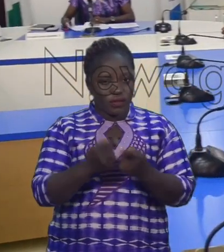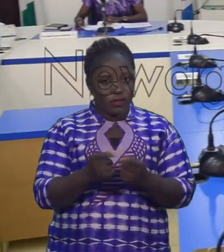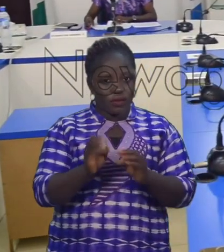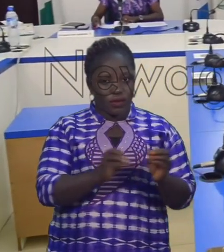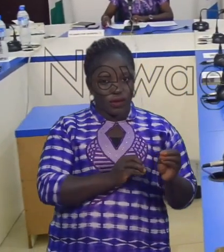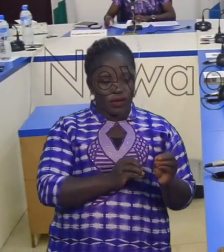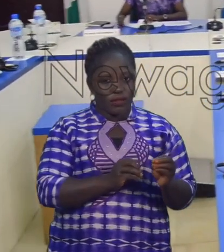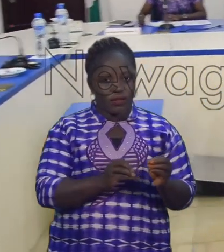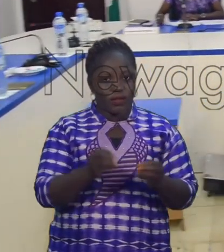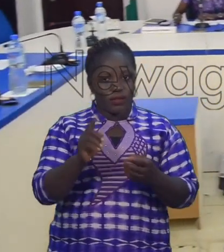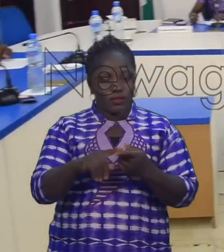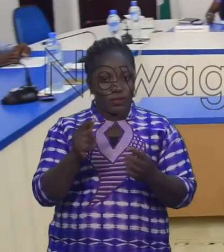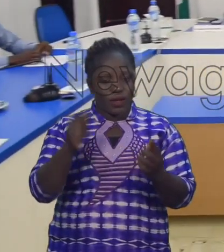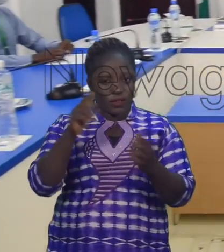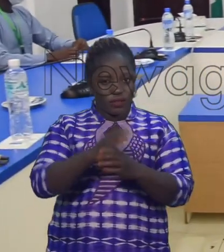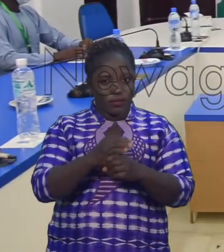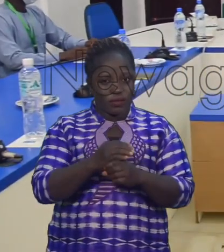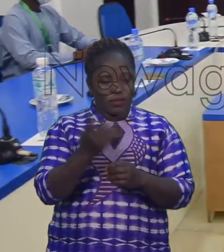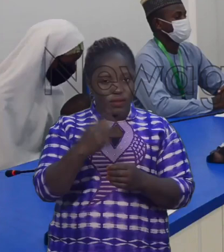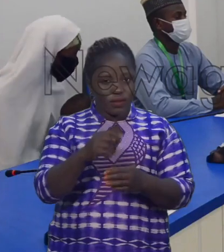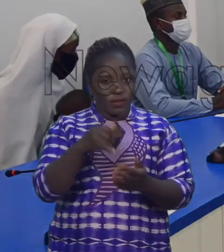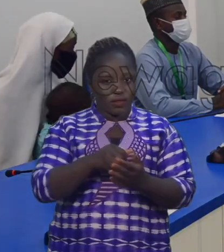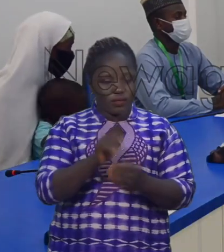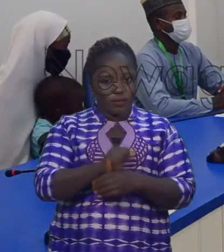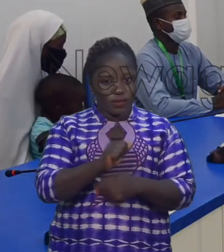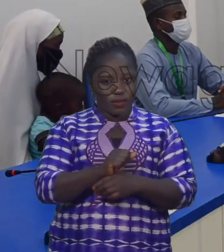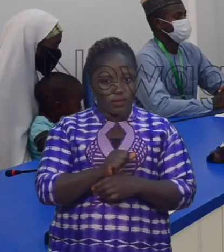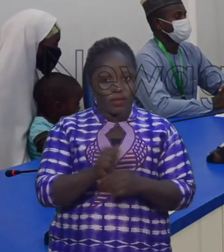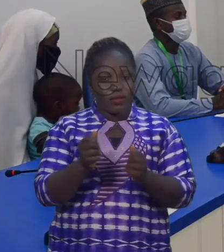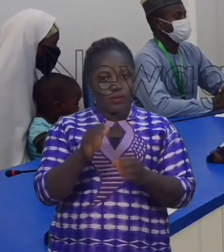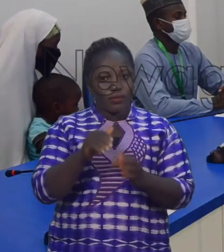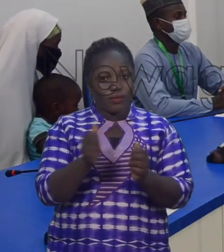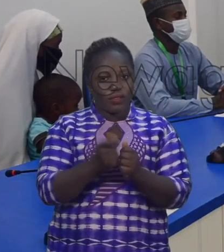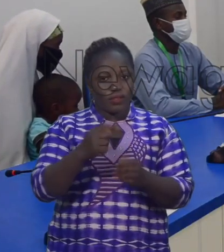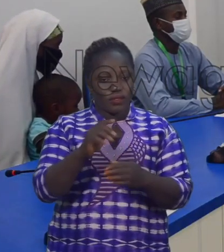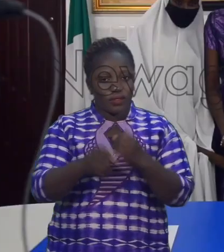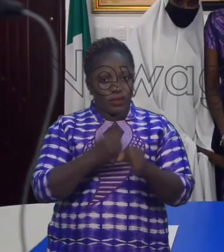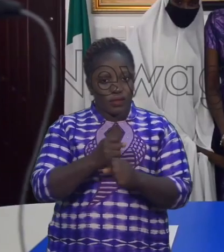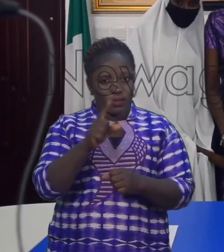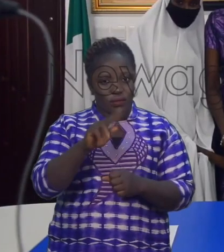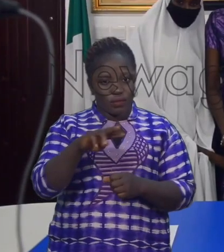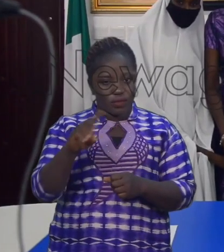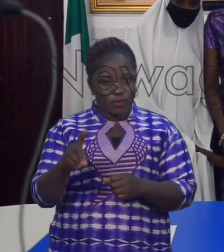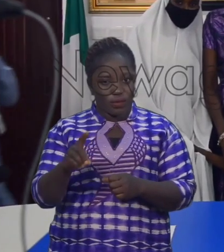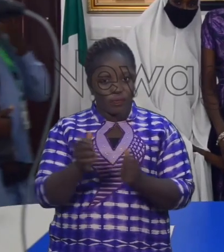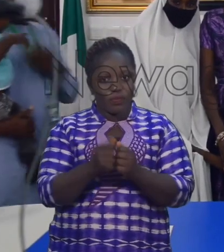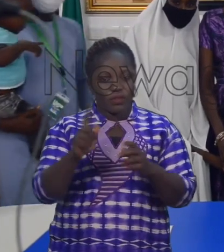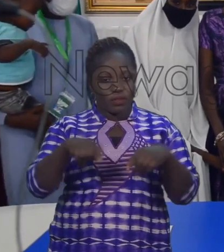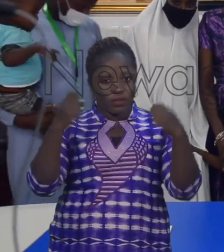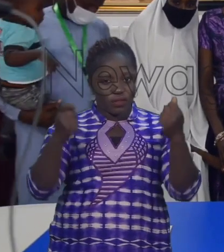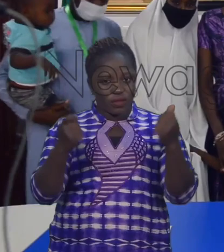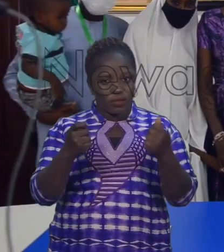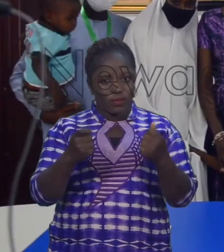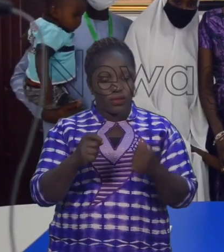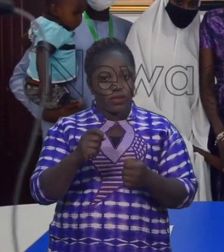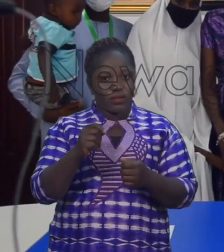organized several events thereafter towards achieving its mandate. On the 21st of December 2021, the agency closed the year with a